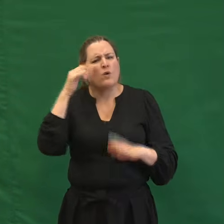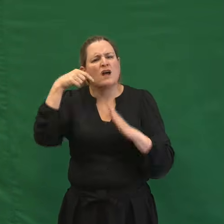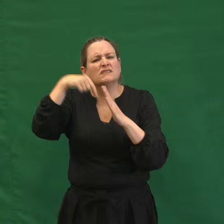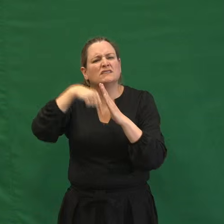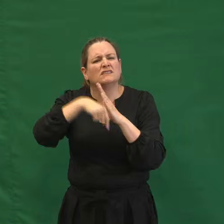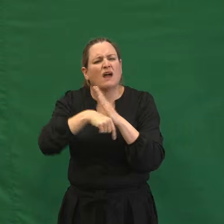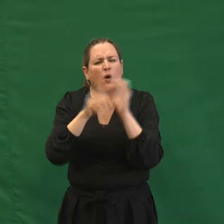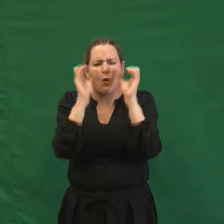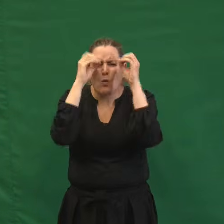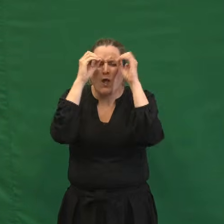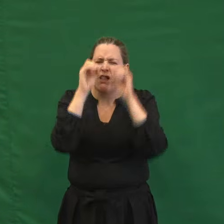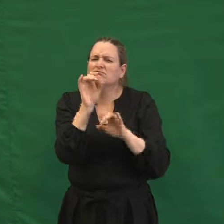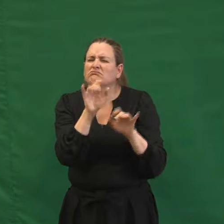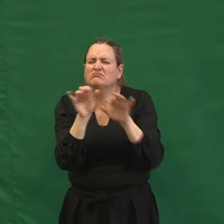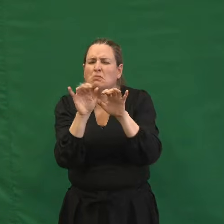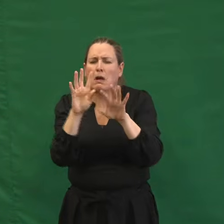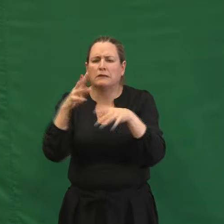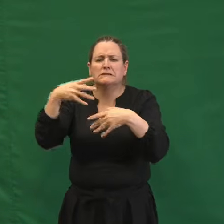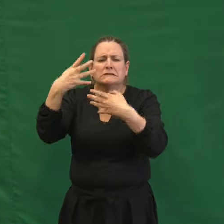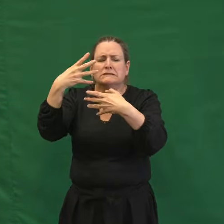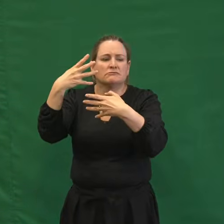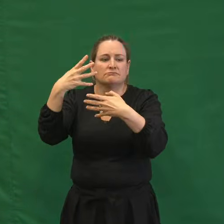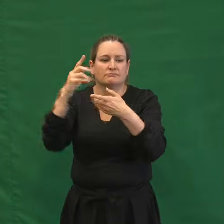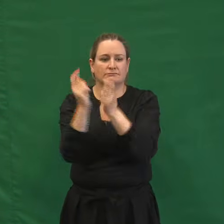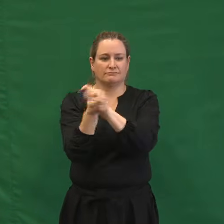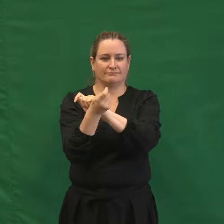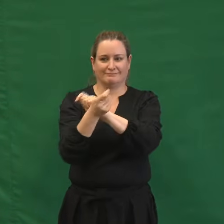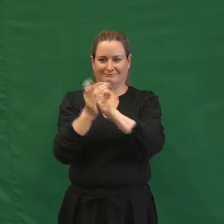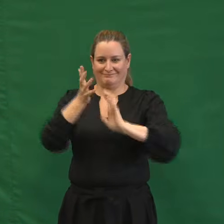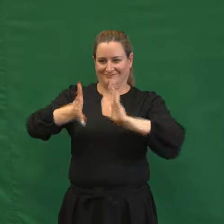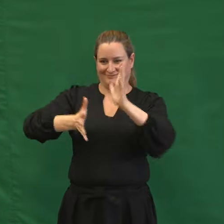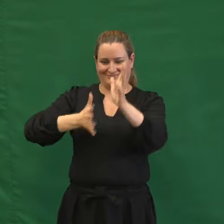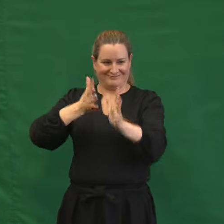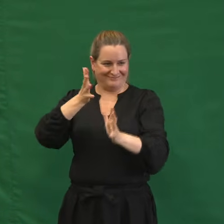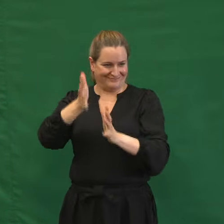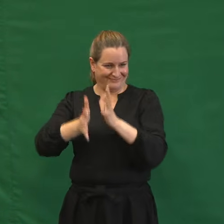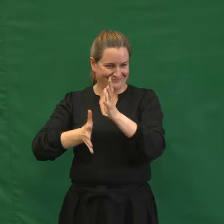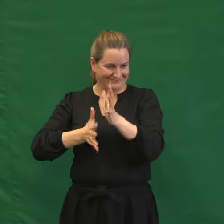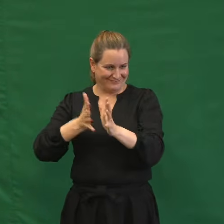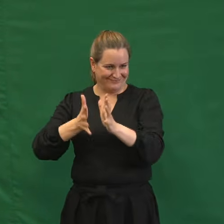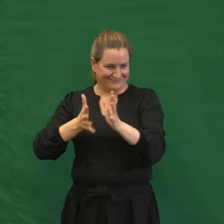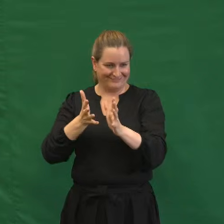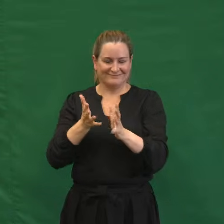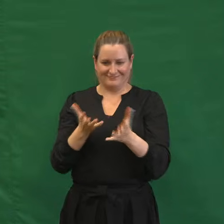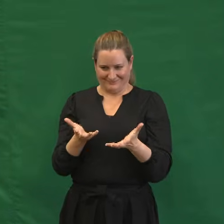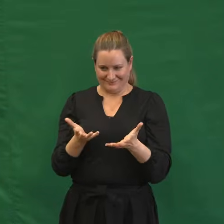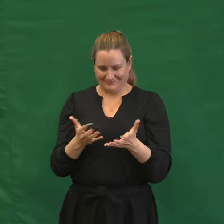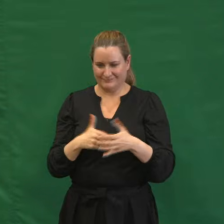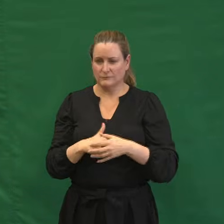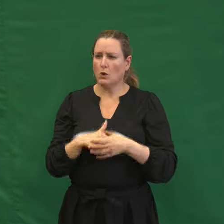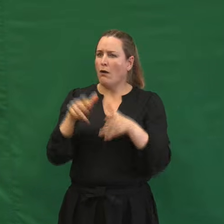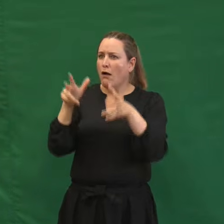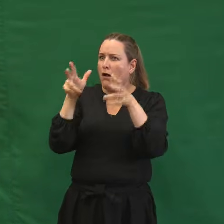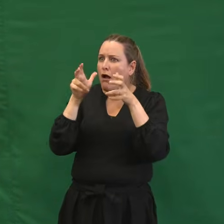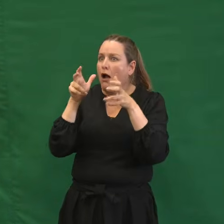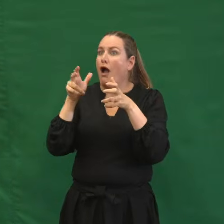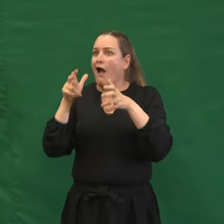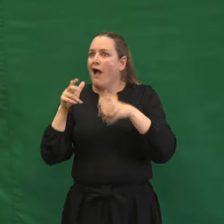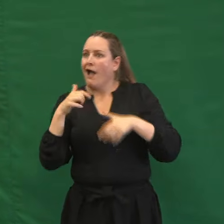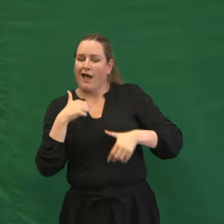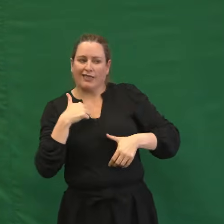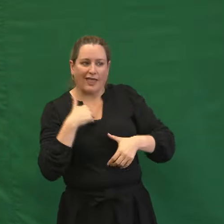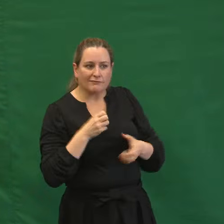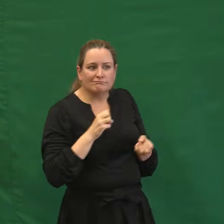translation of what the text is, and then share that with the other learners. Okay? And